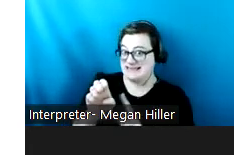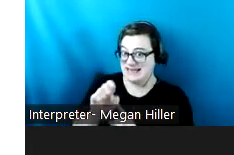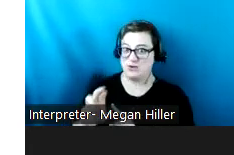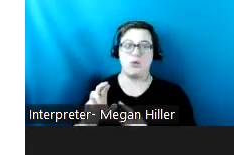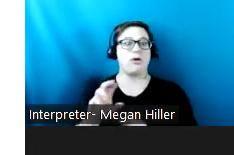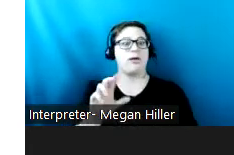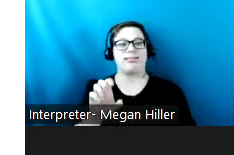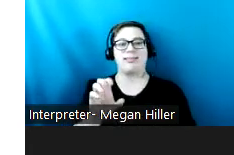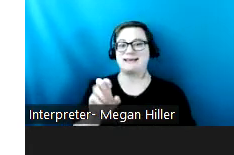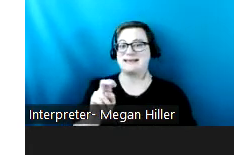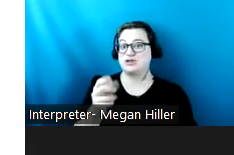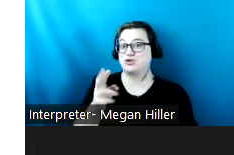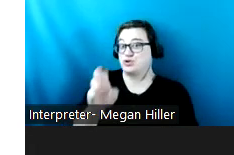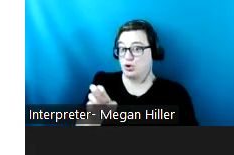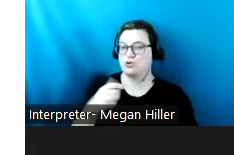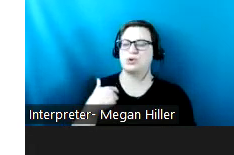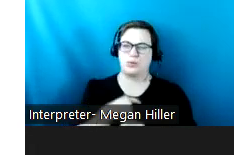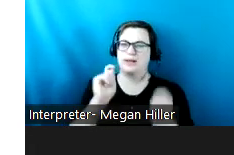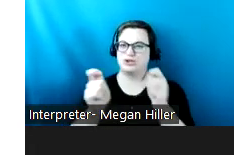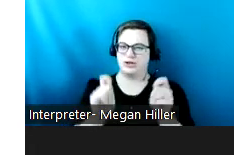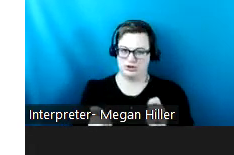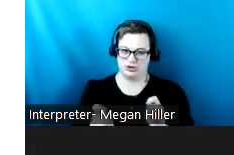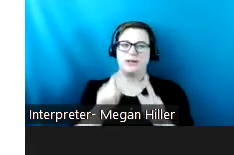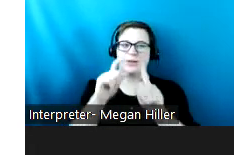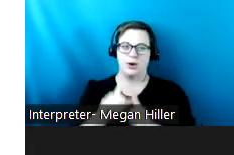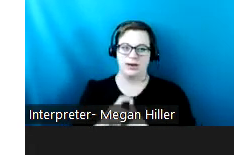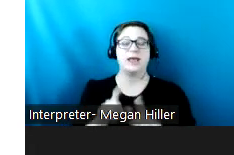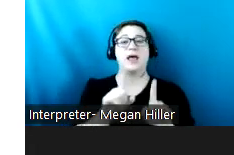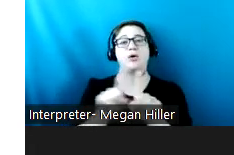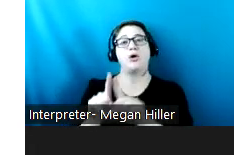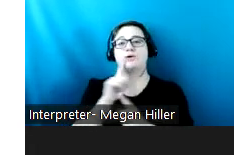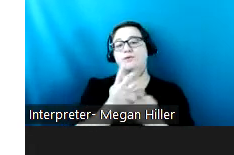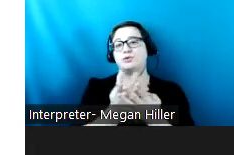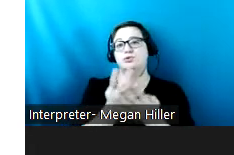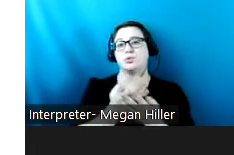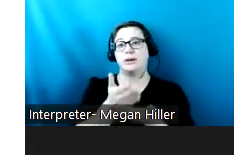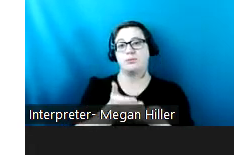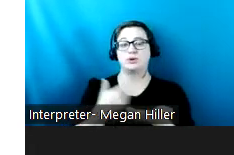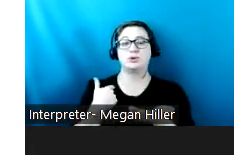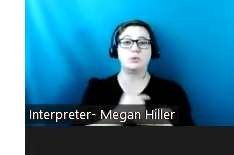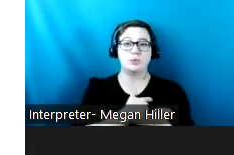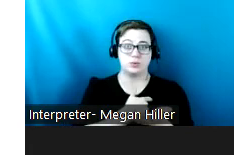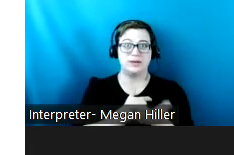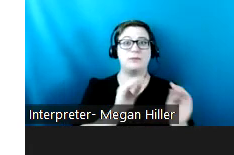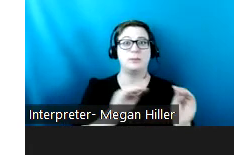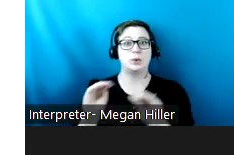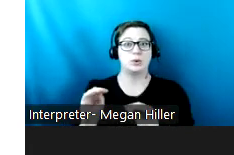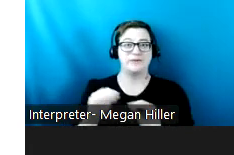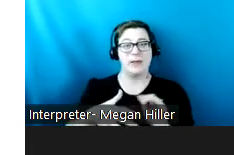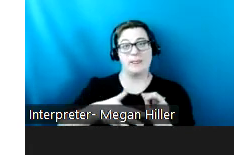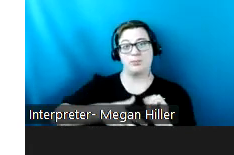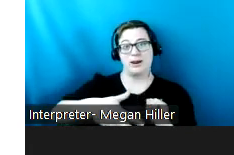made some modifications there. And then also in the screening portion, we have moved the pregnancy